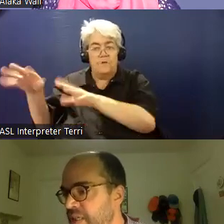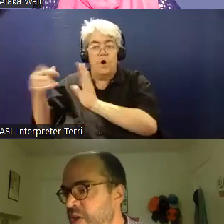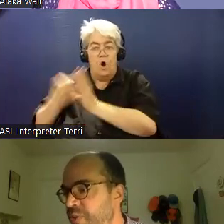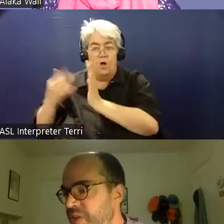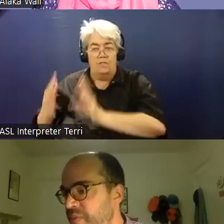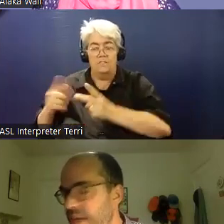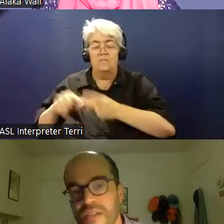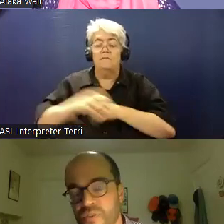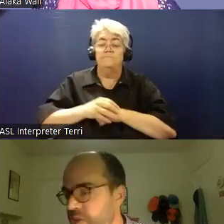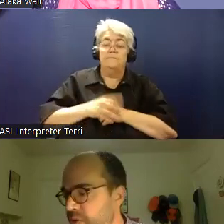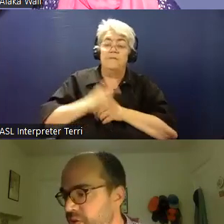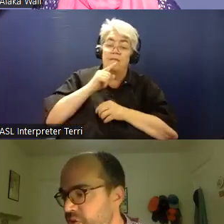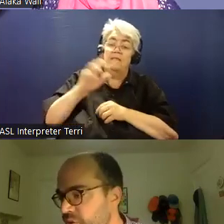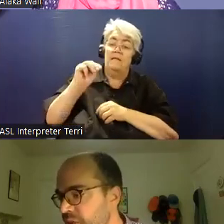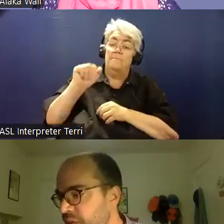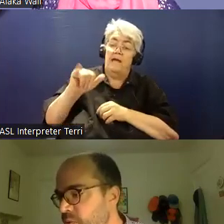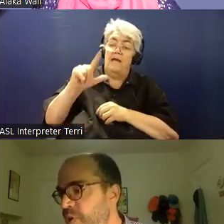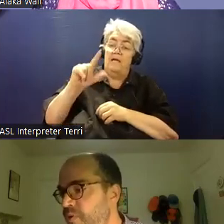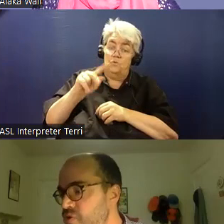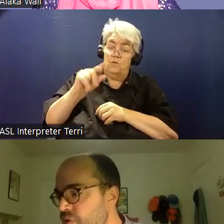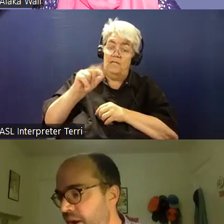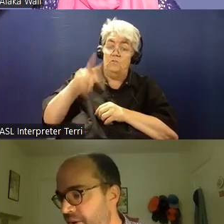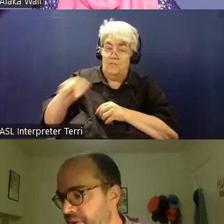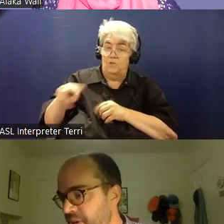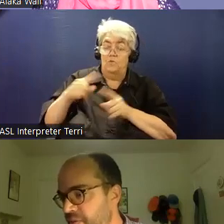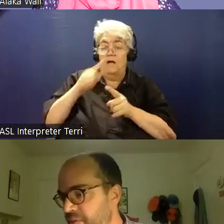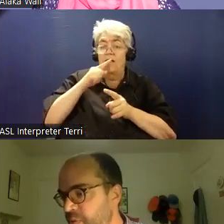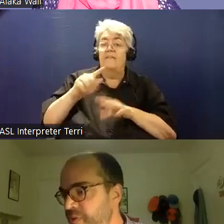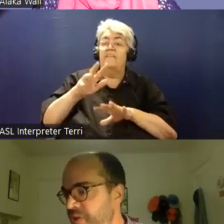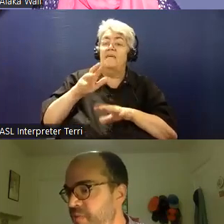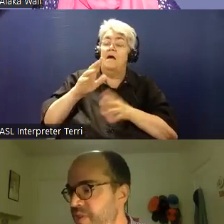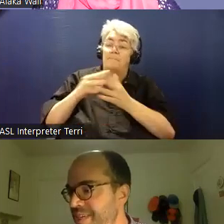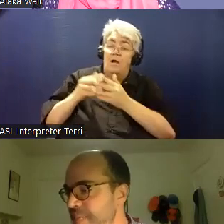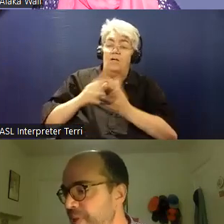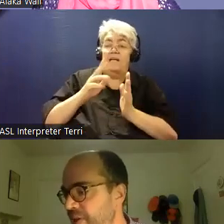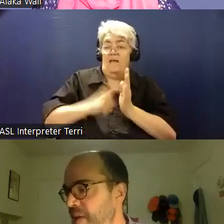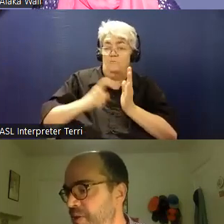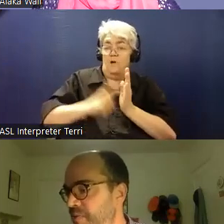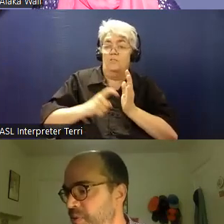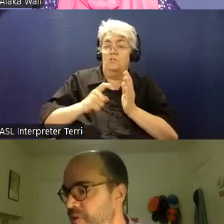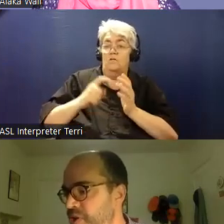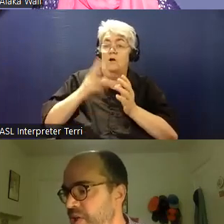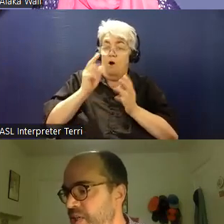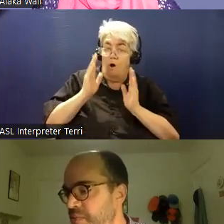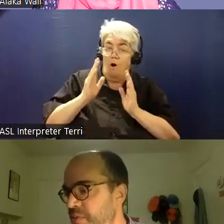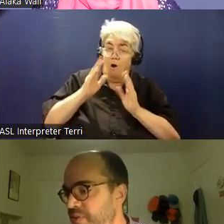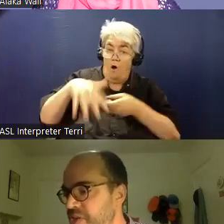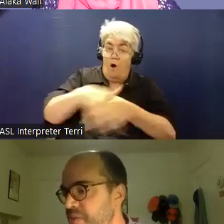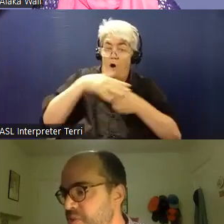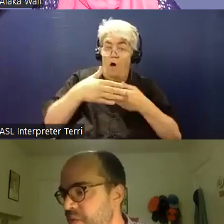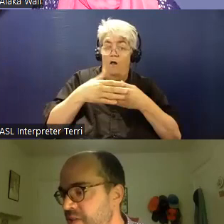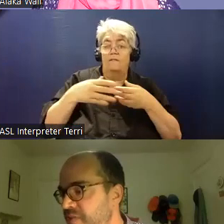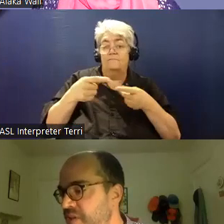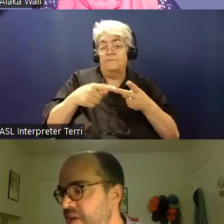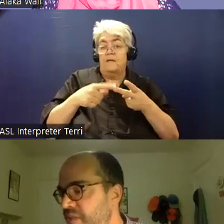Hall, opened in May 2022, which broke new ground for the Field Museum with a deeply collaborative approach that privileges